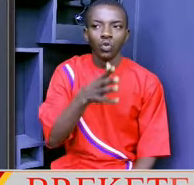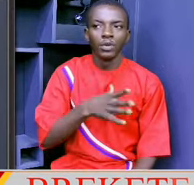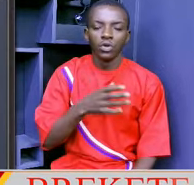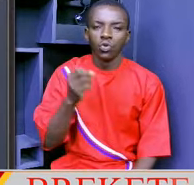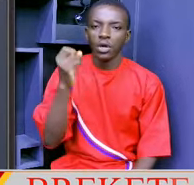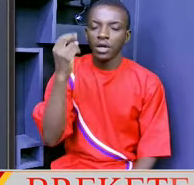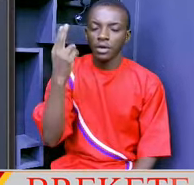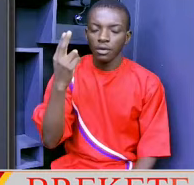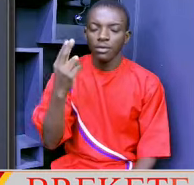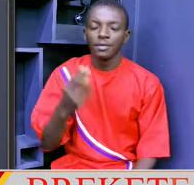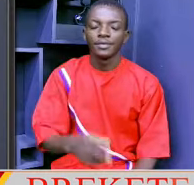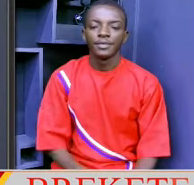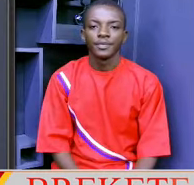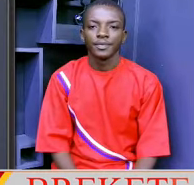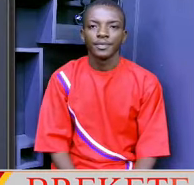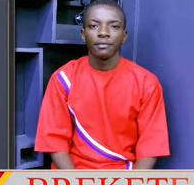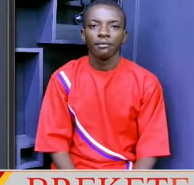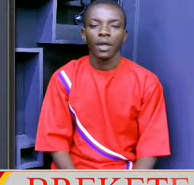woman, wake up.